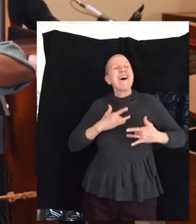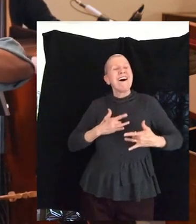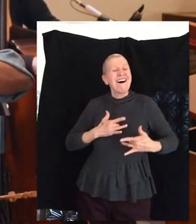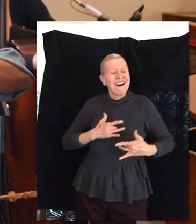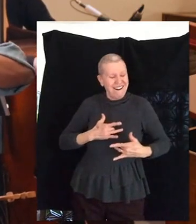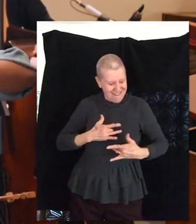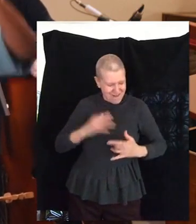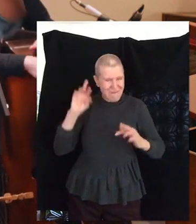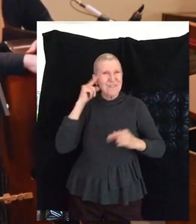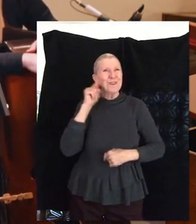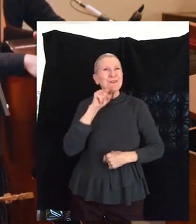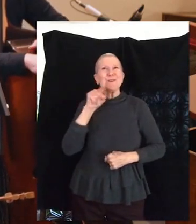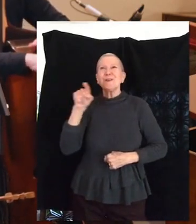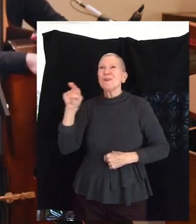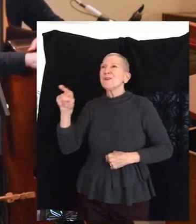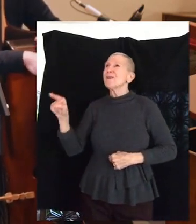heart. May peace be in your